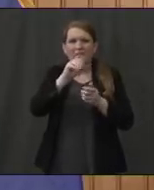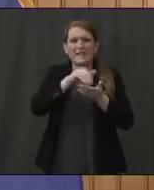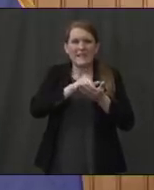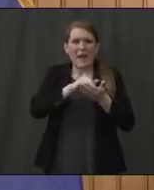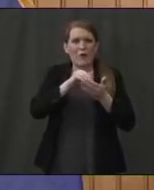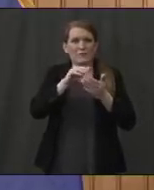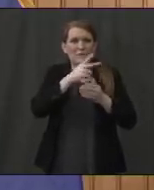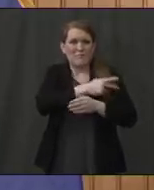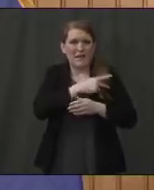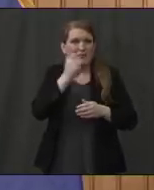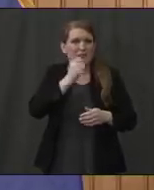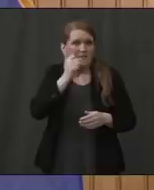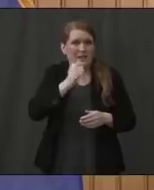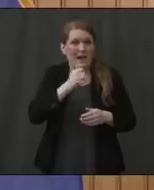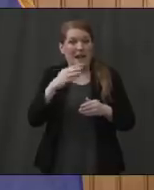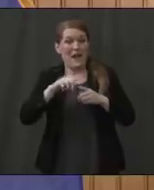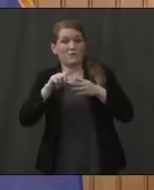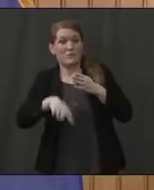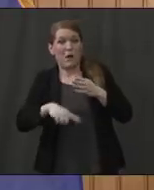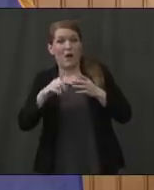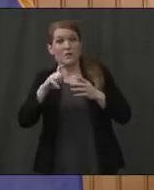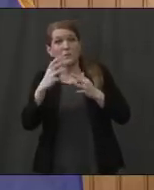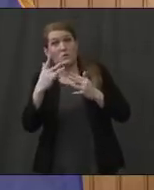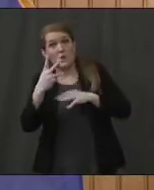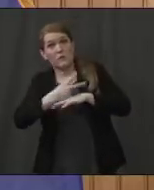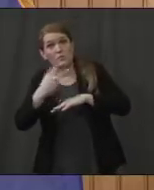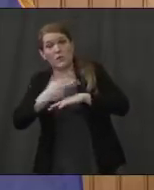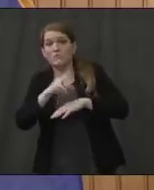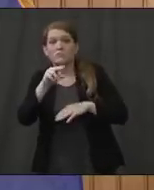That could be a game changer if that really works.